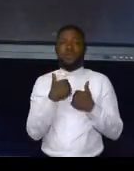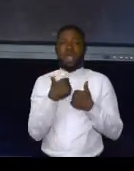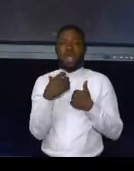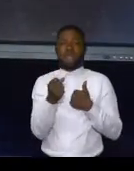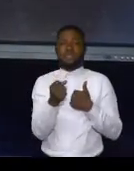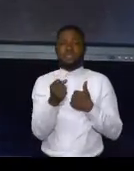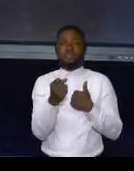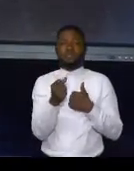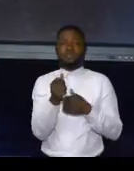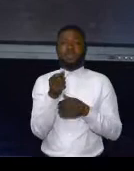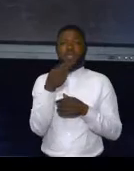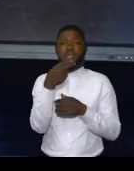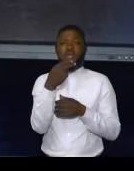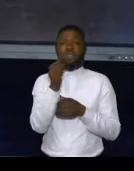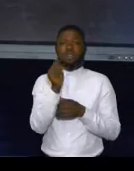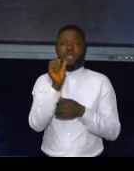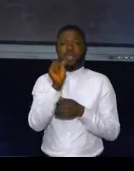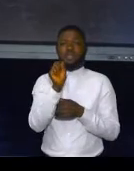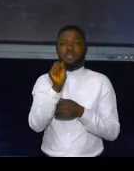Now, has.